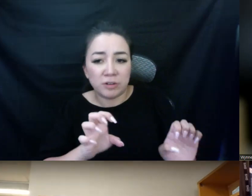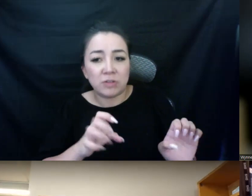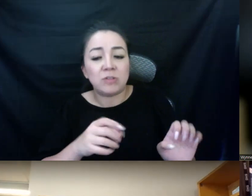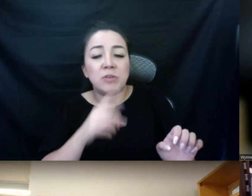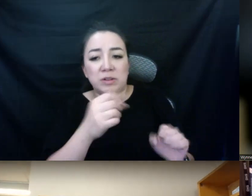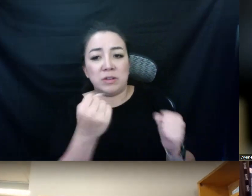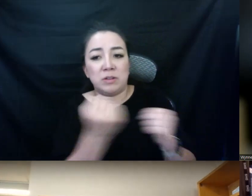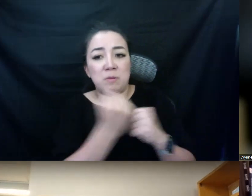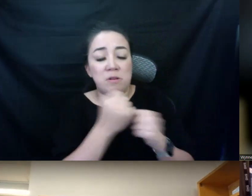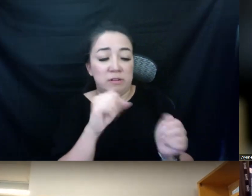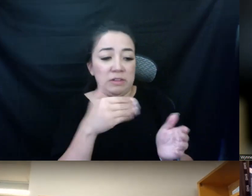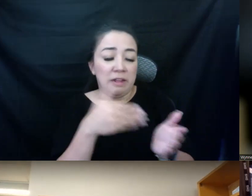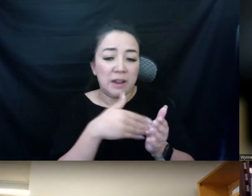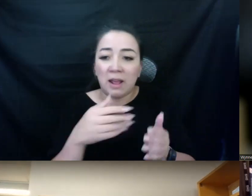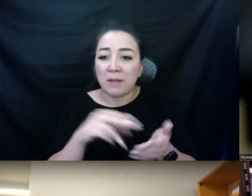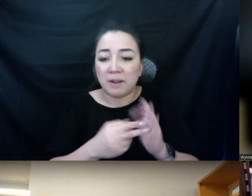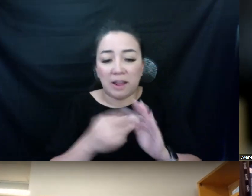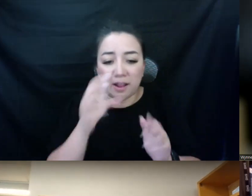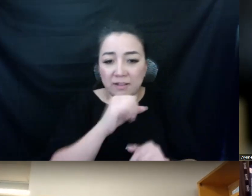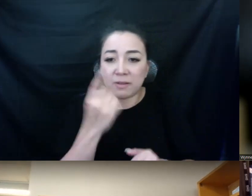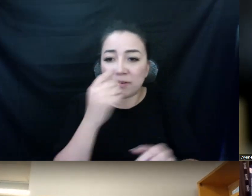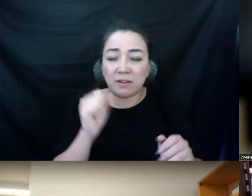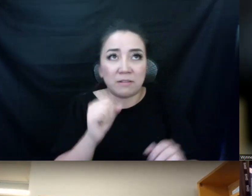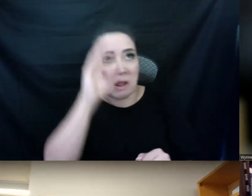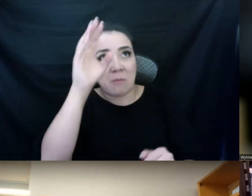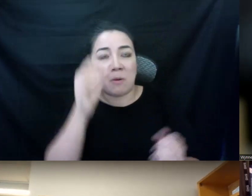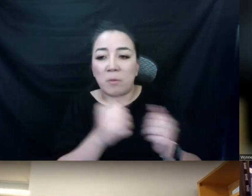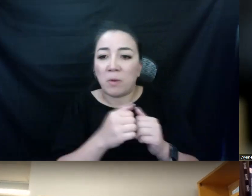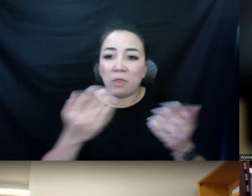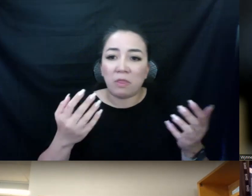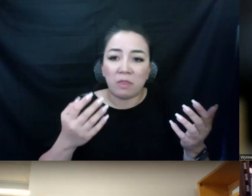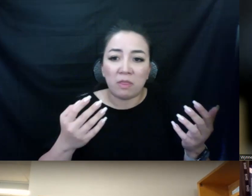support a center. I mean, I guess someone could come up with a